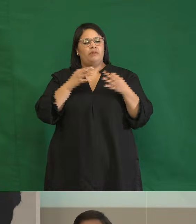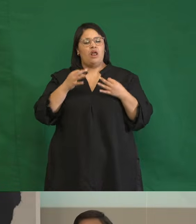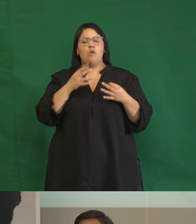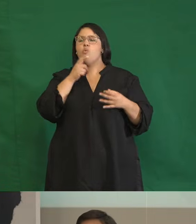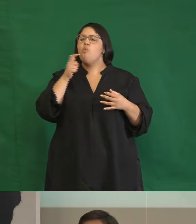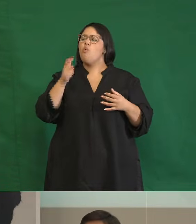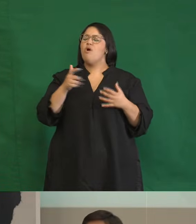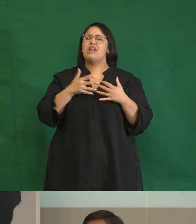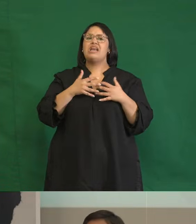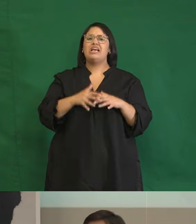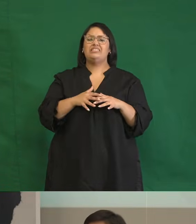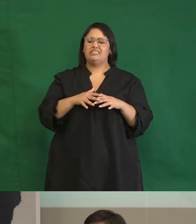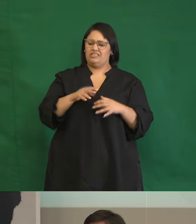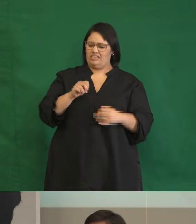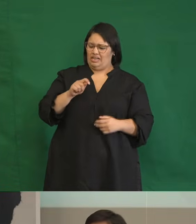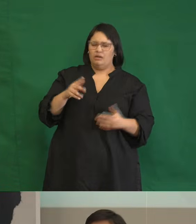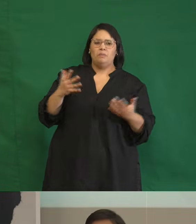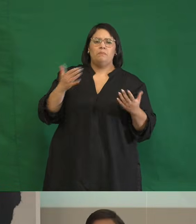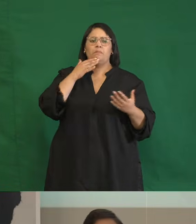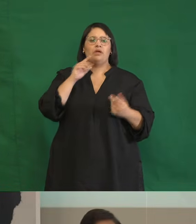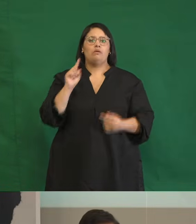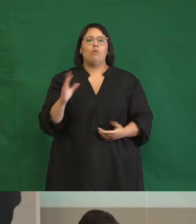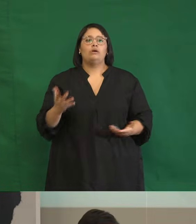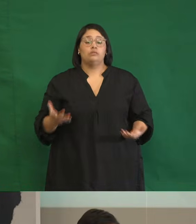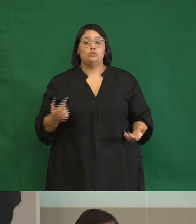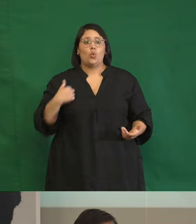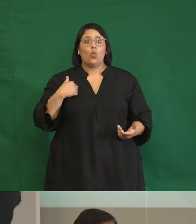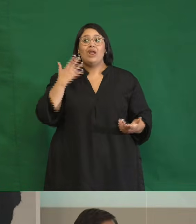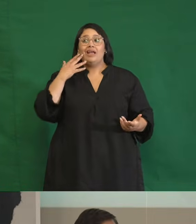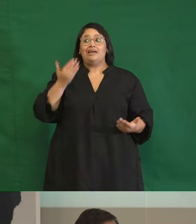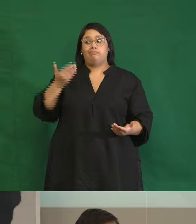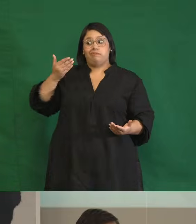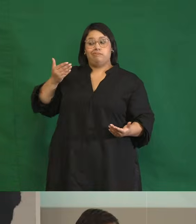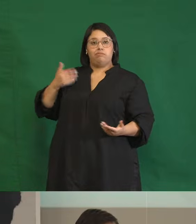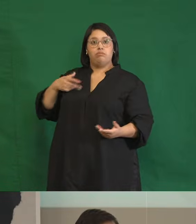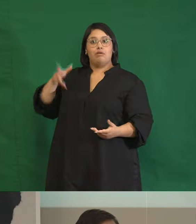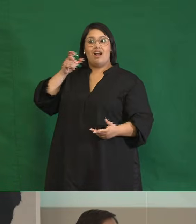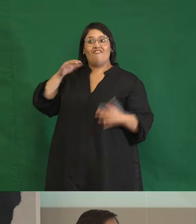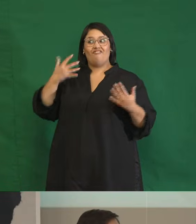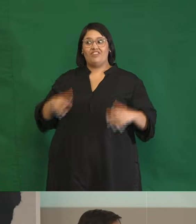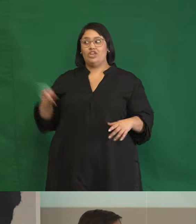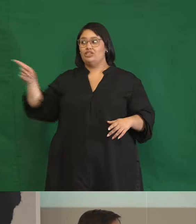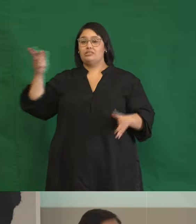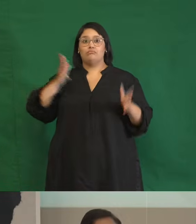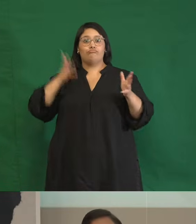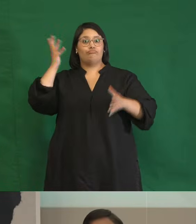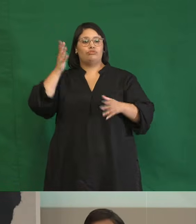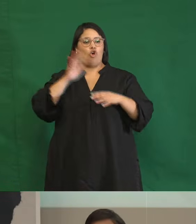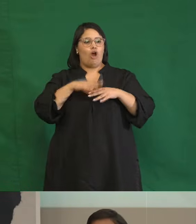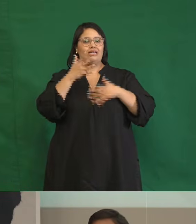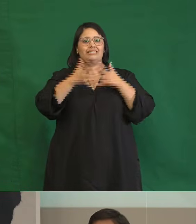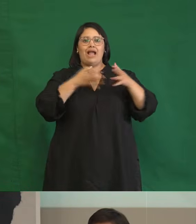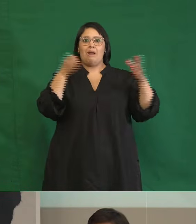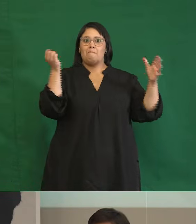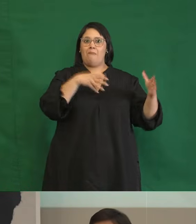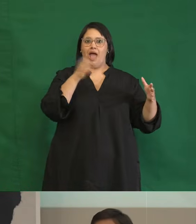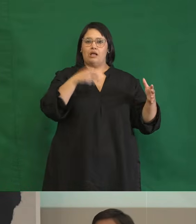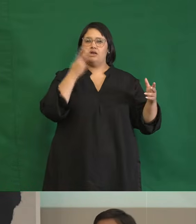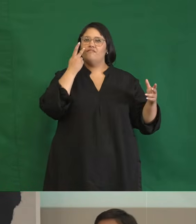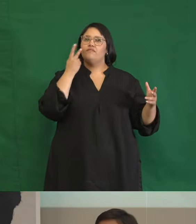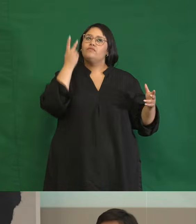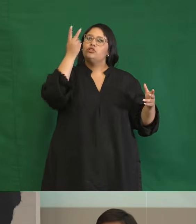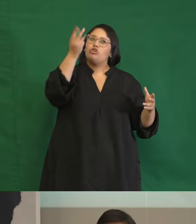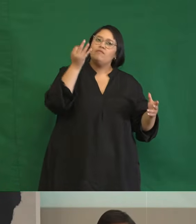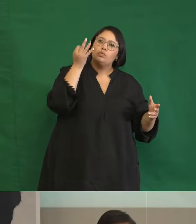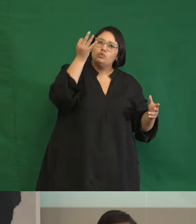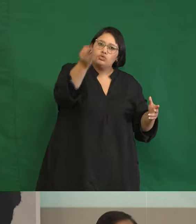then? And since we have already heard about the sign bank that is being developed, or that's being envisioned as part of